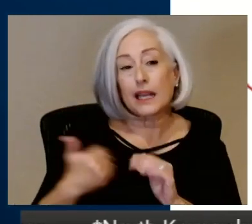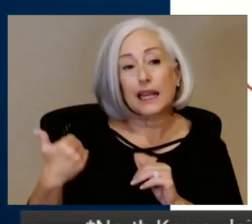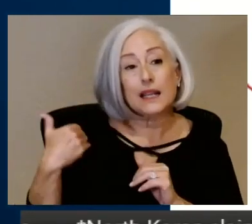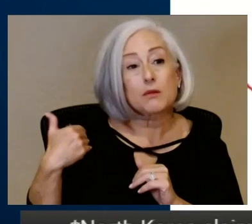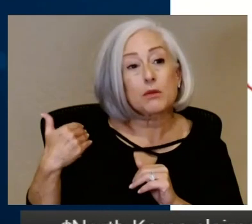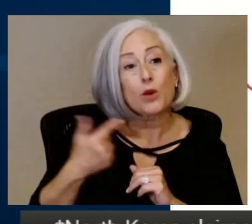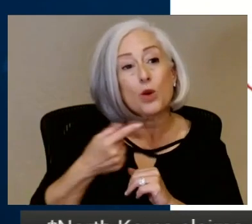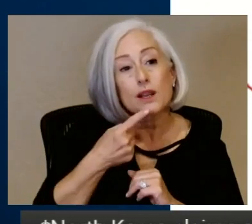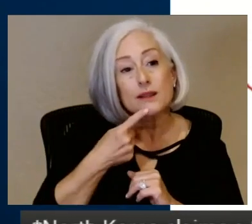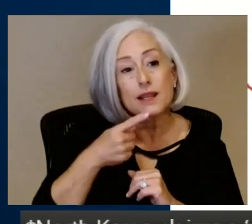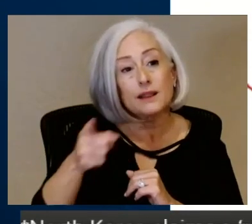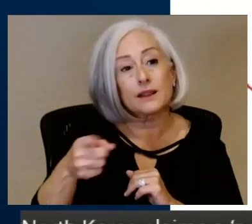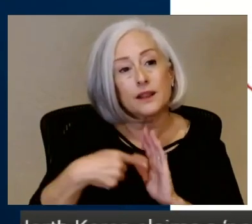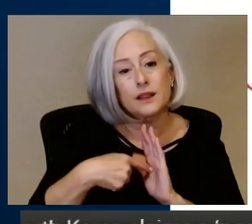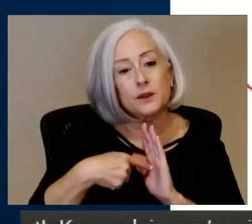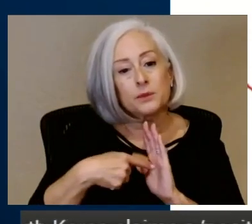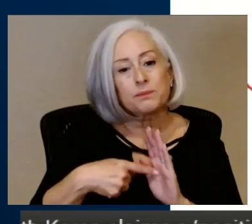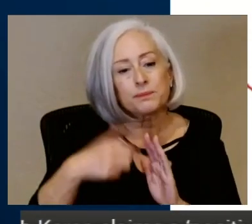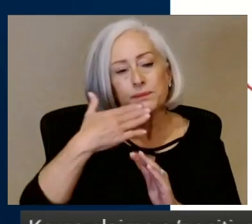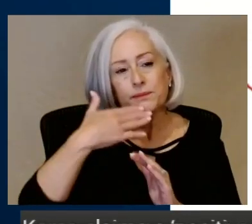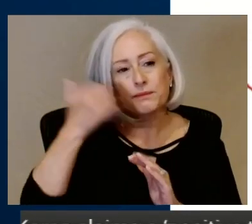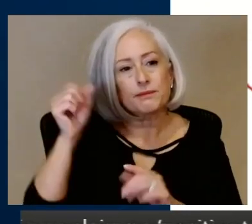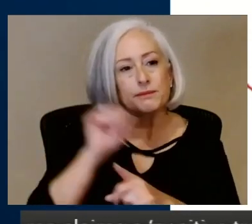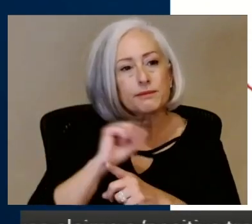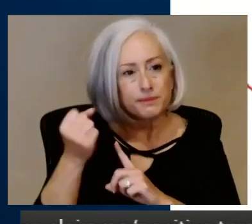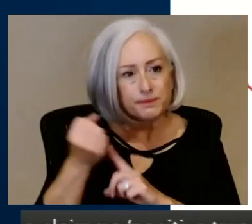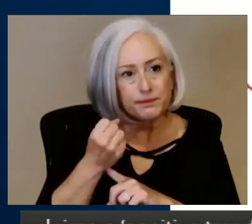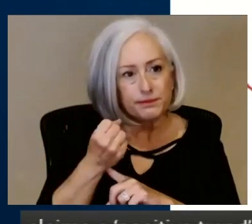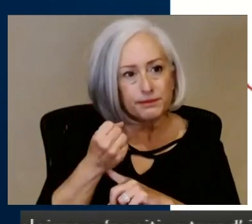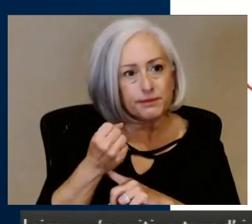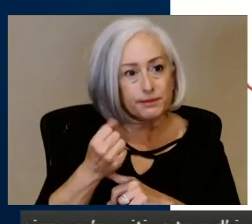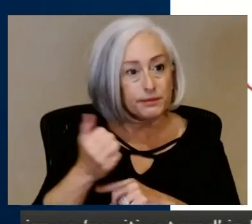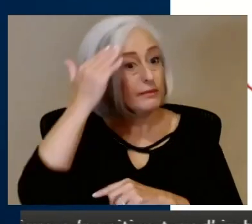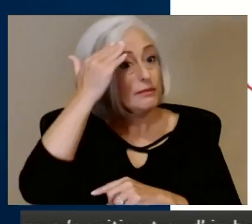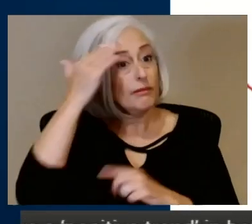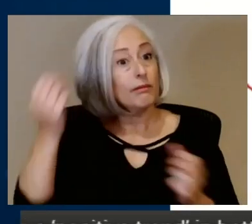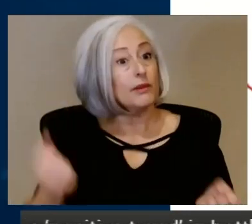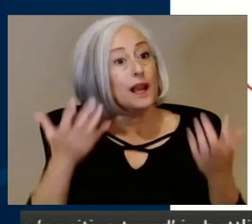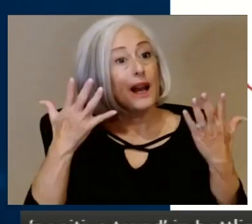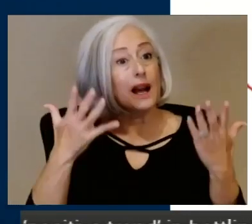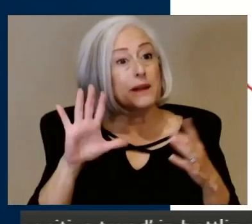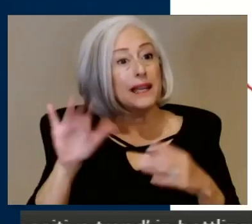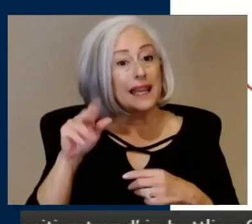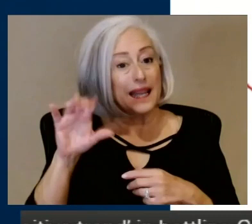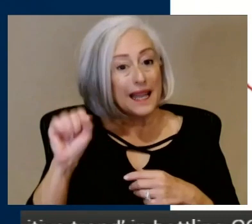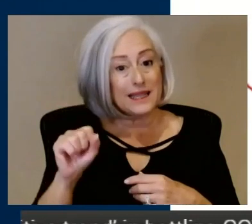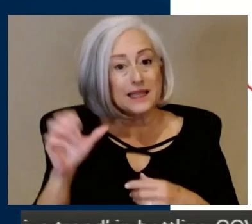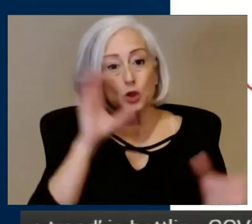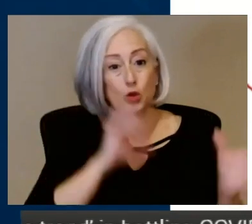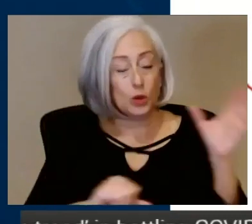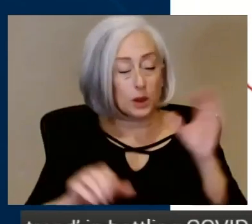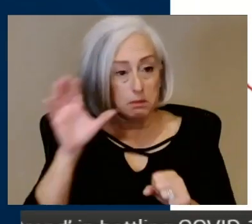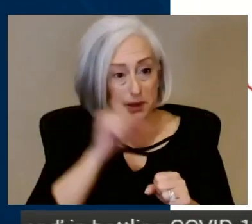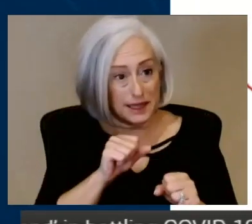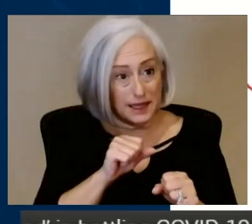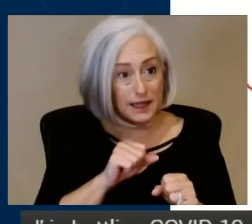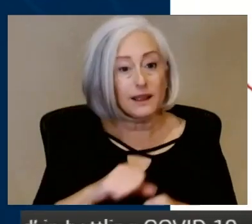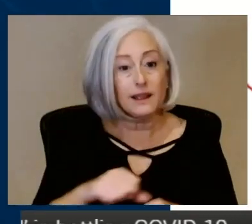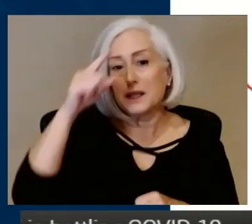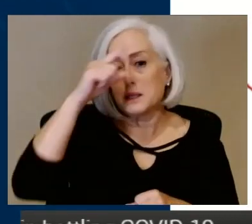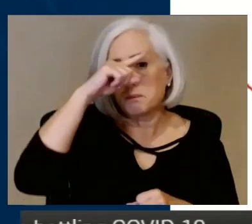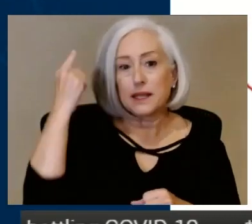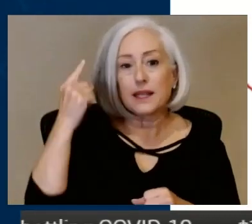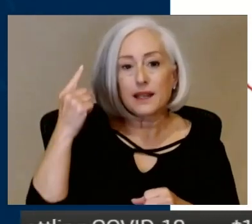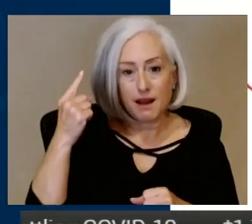this represents the best possible situation because we know how many cases we are likely to be missing because of the way that